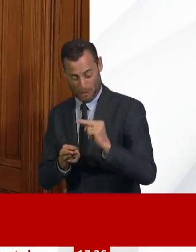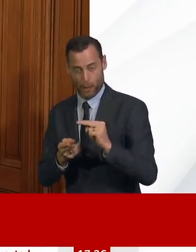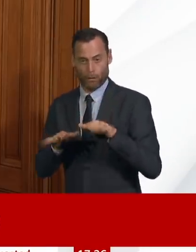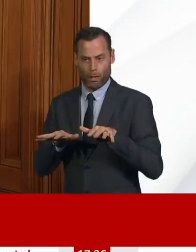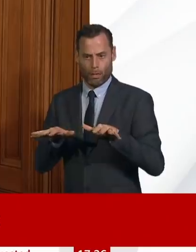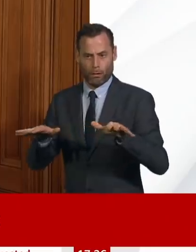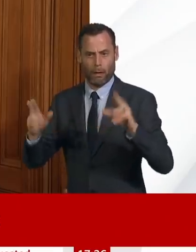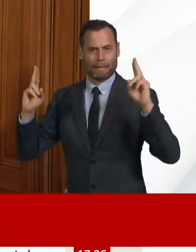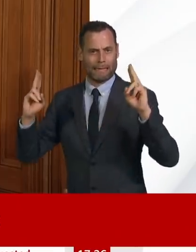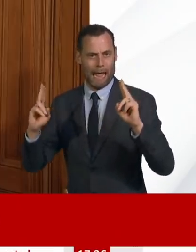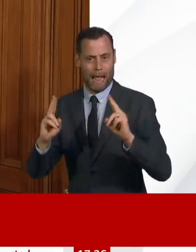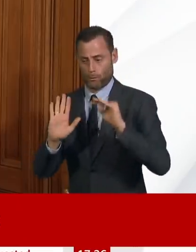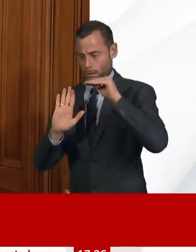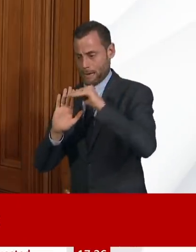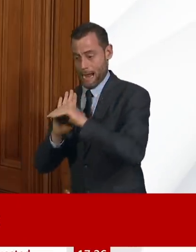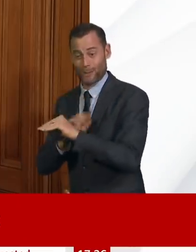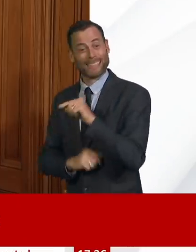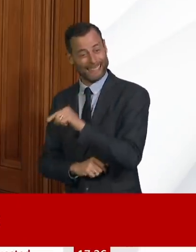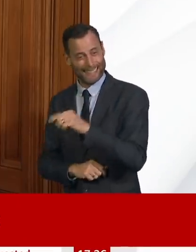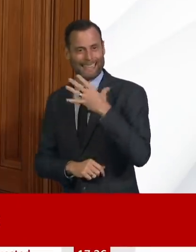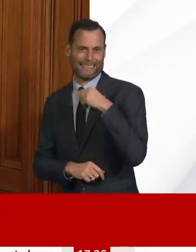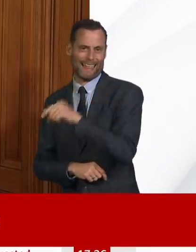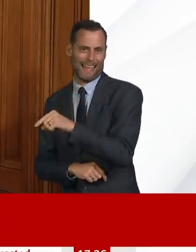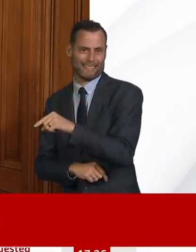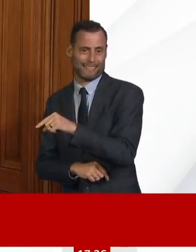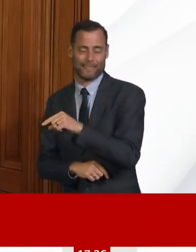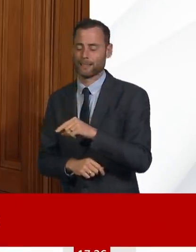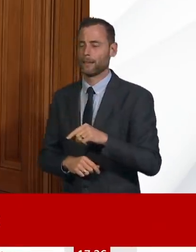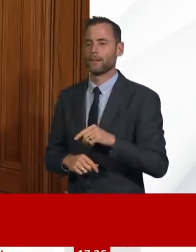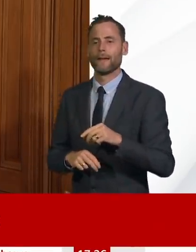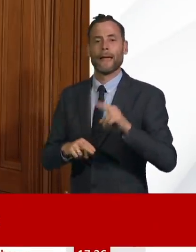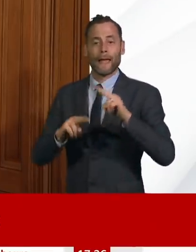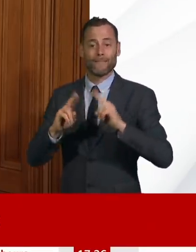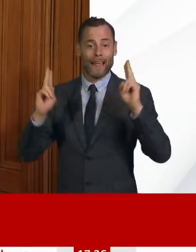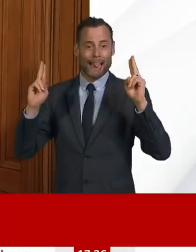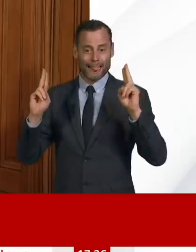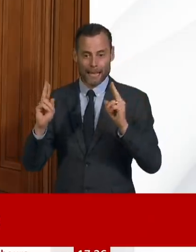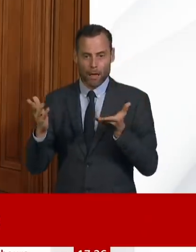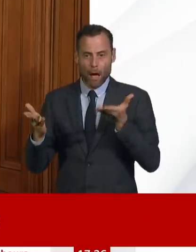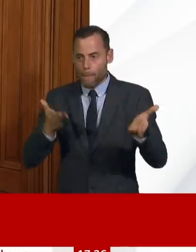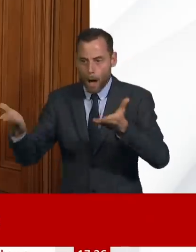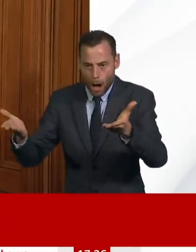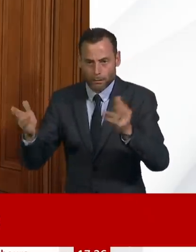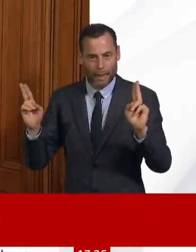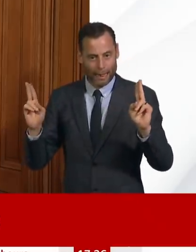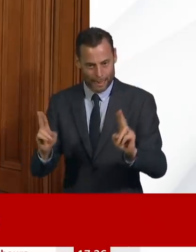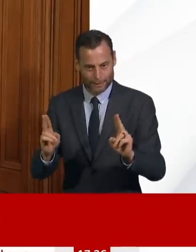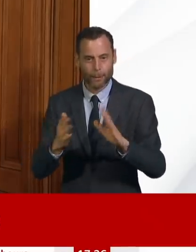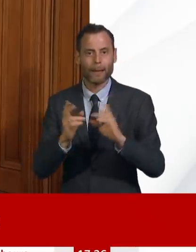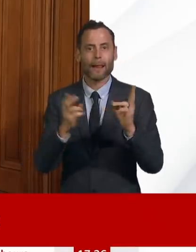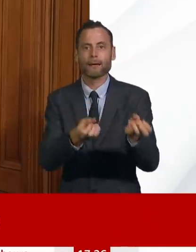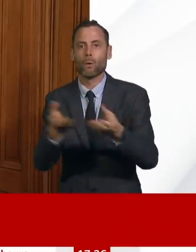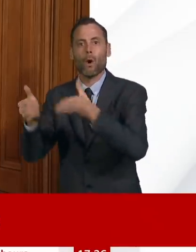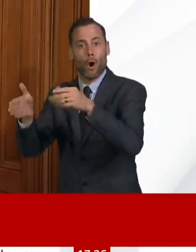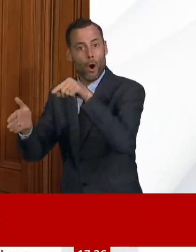reduce the spread of the virus, and that will then reduce hospital admissions. It will benefit obviously people with COVID, but it